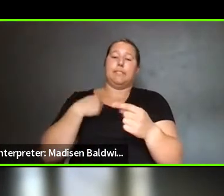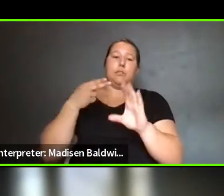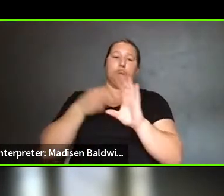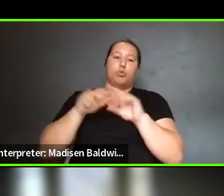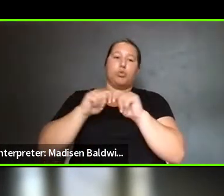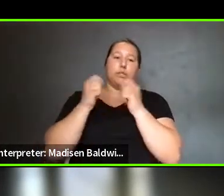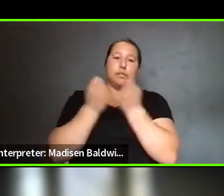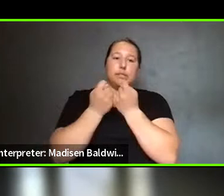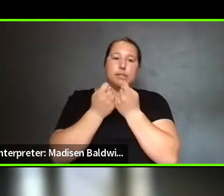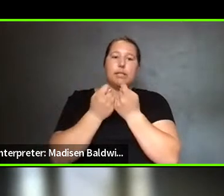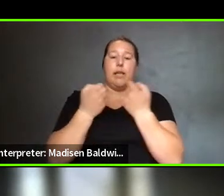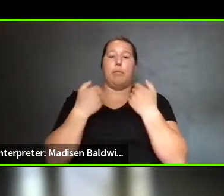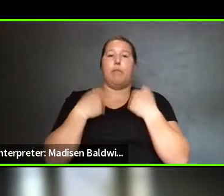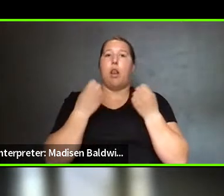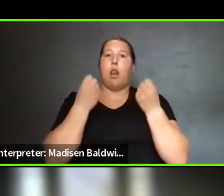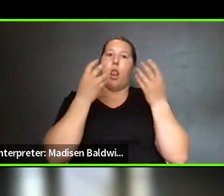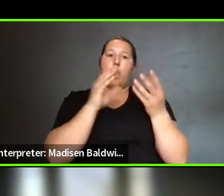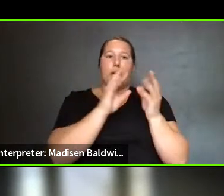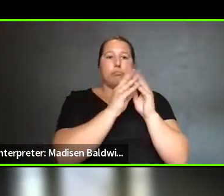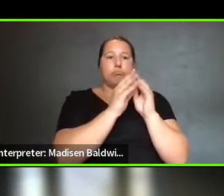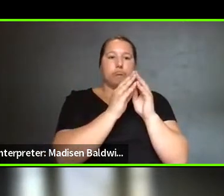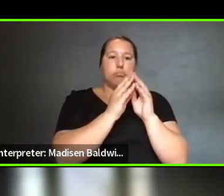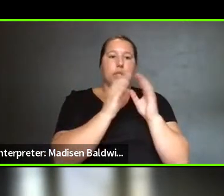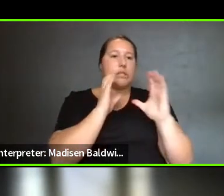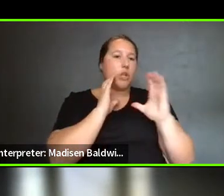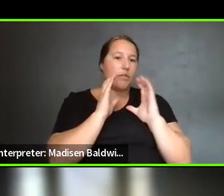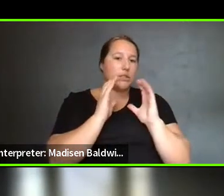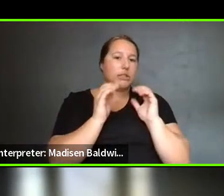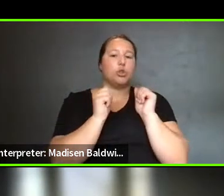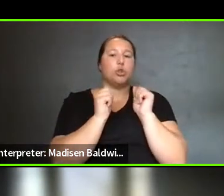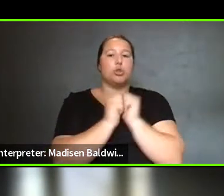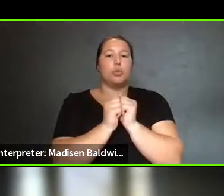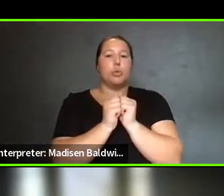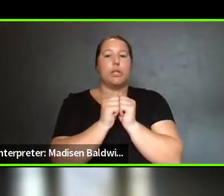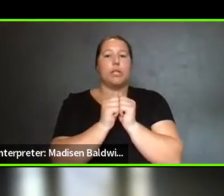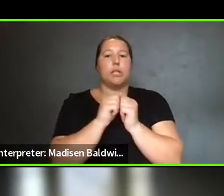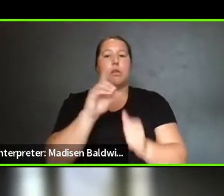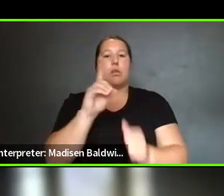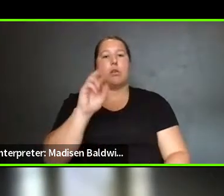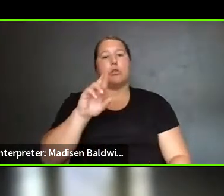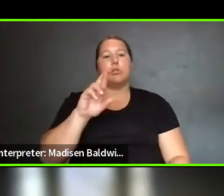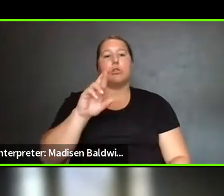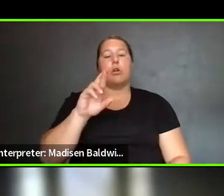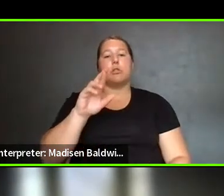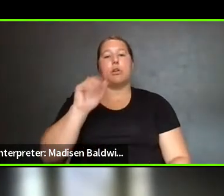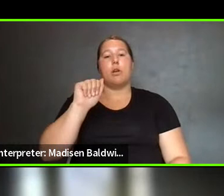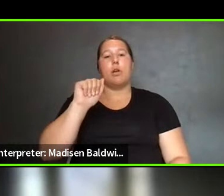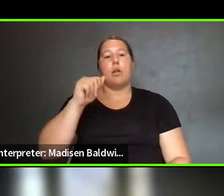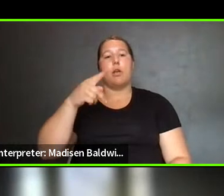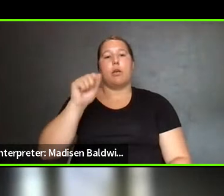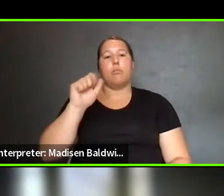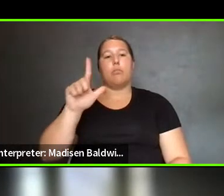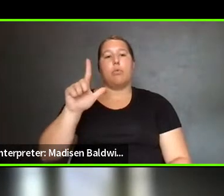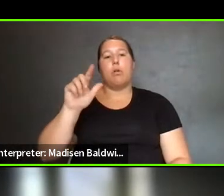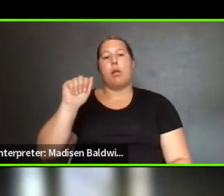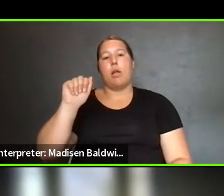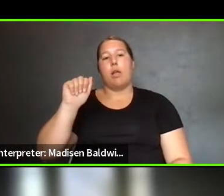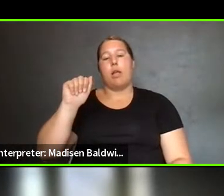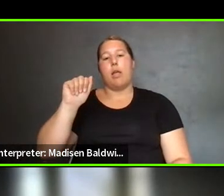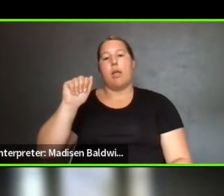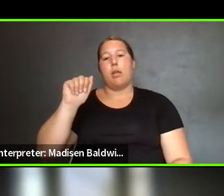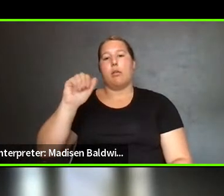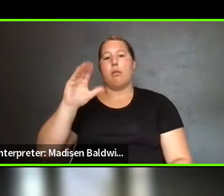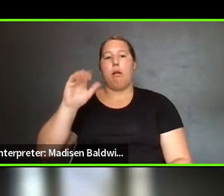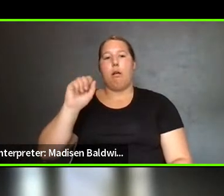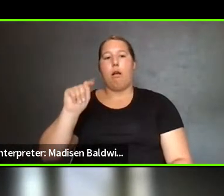had a number of meetings and conversations with Dr. April Aycock, who leads the FIT team. We